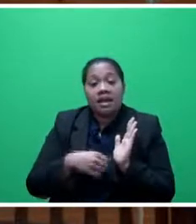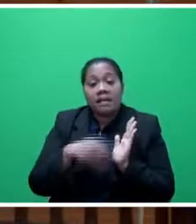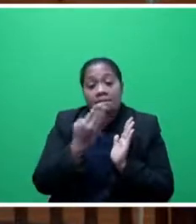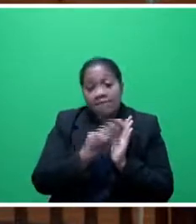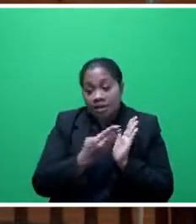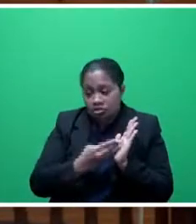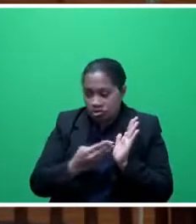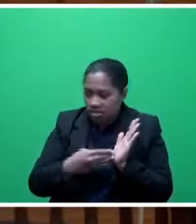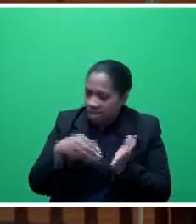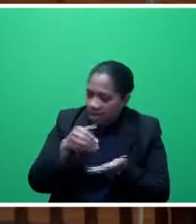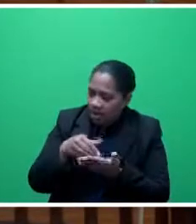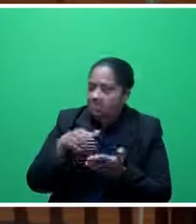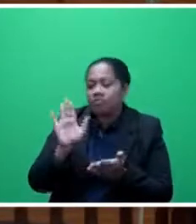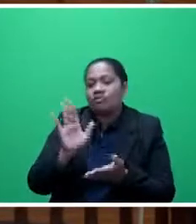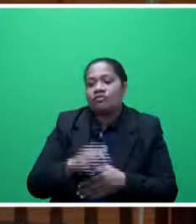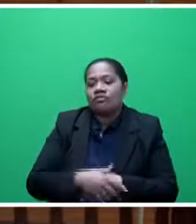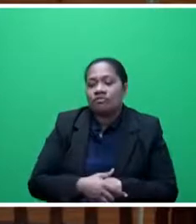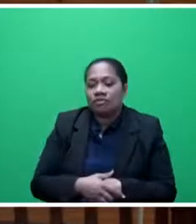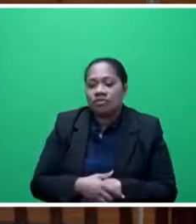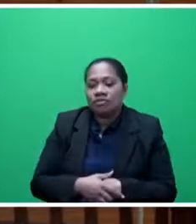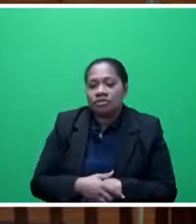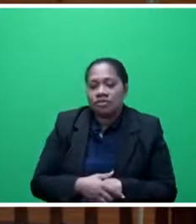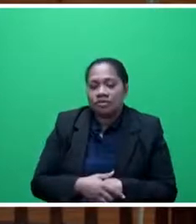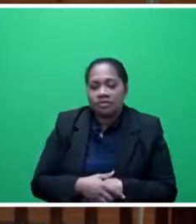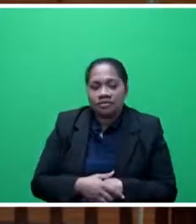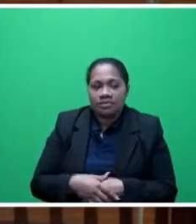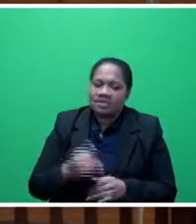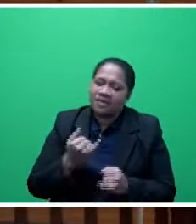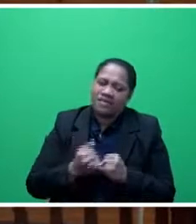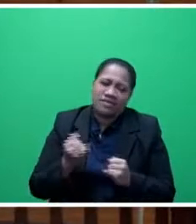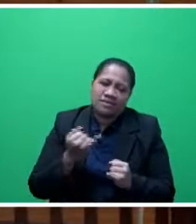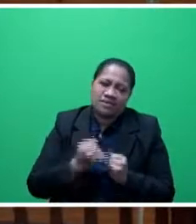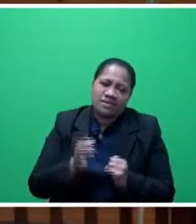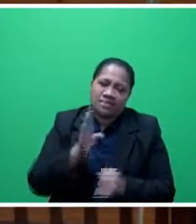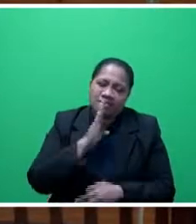approved, we are very, very sad.